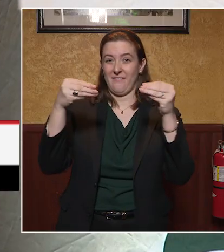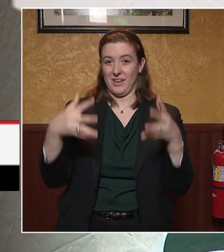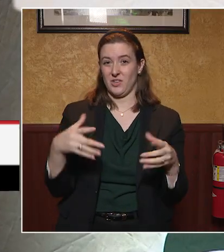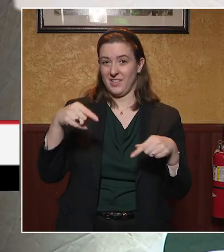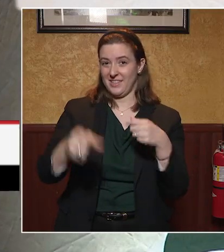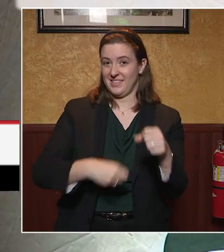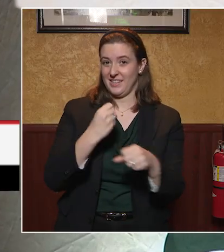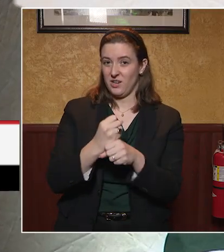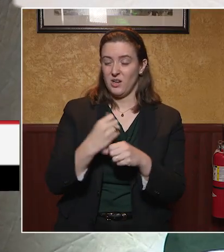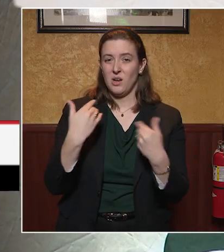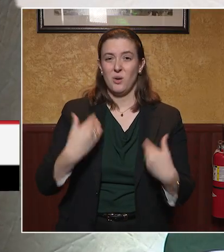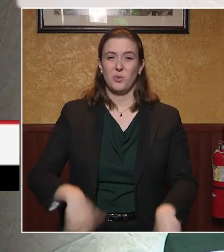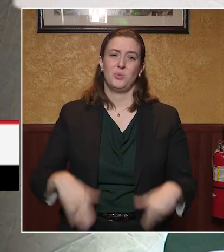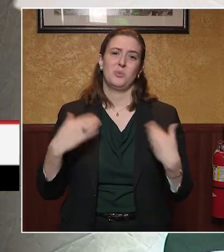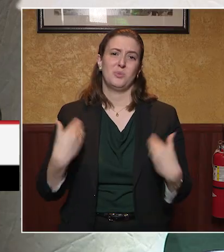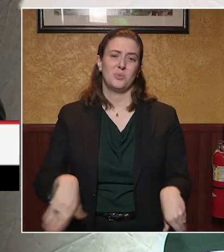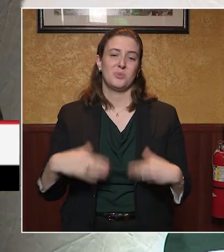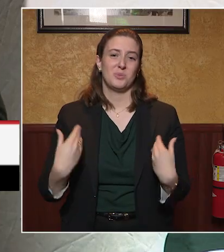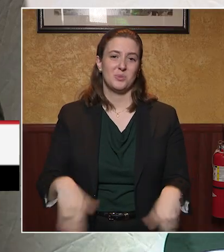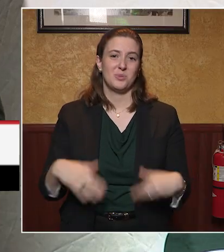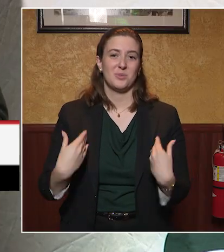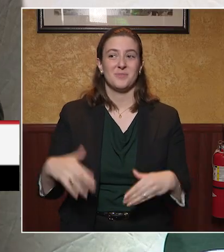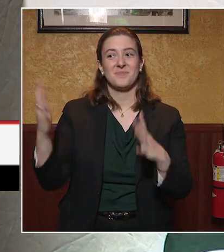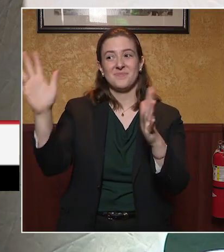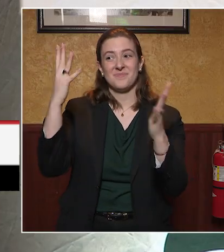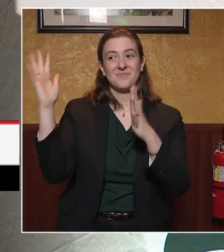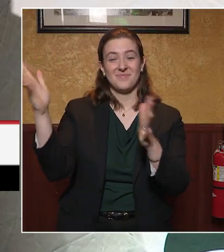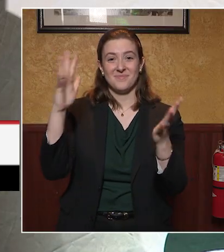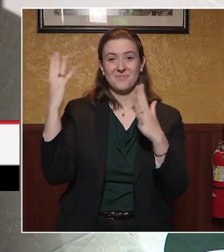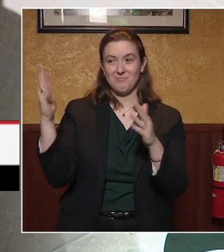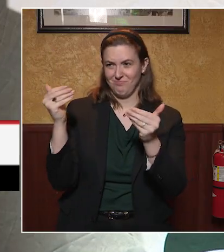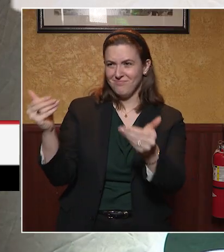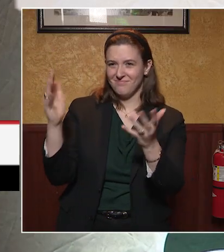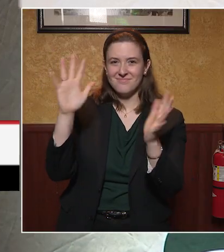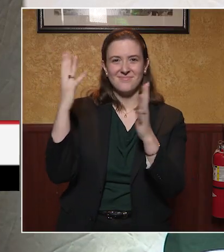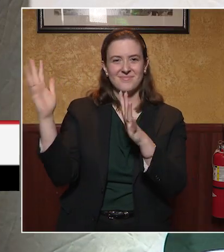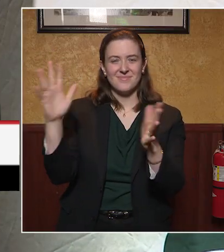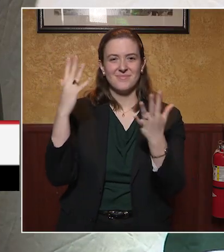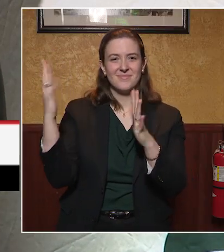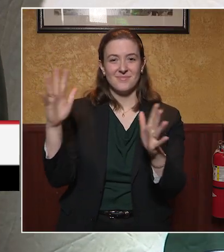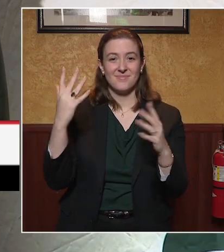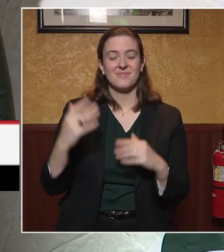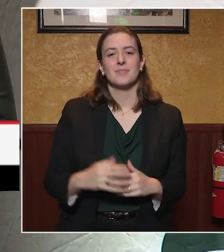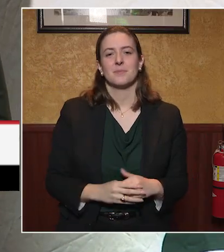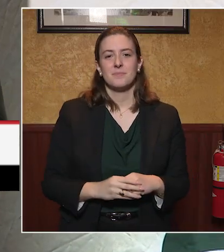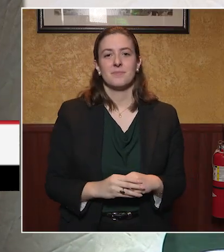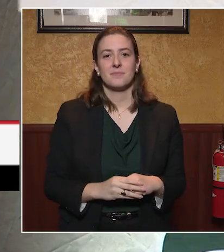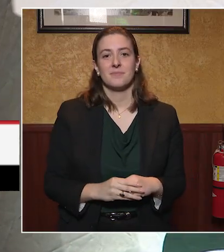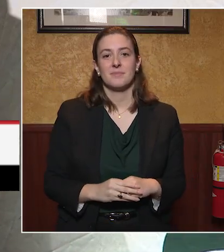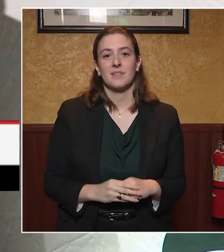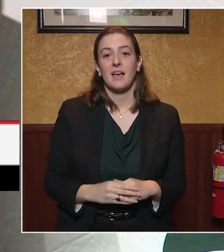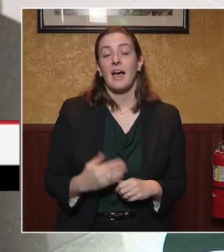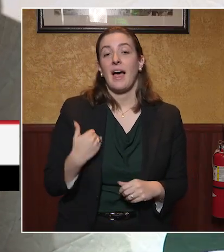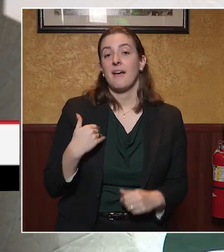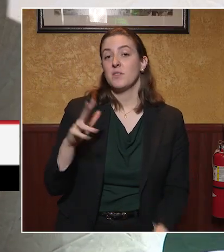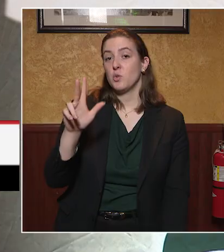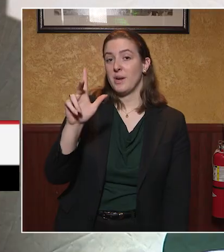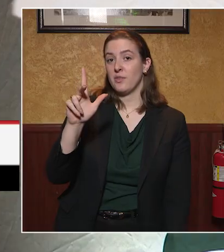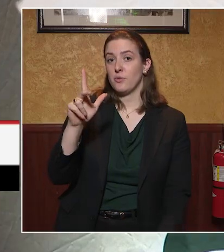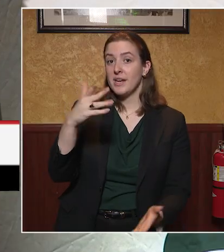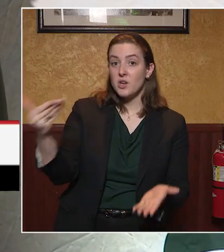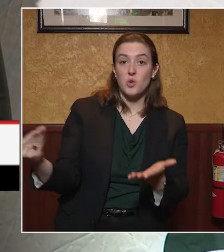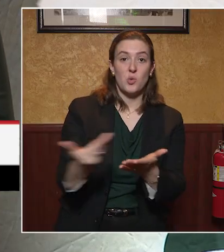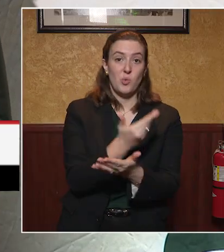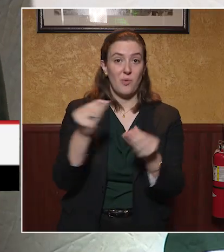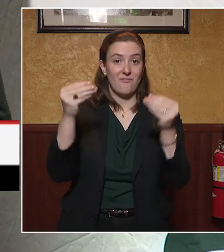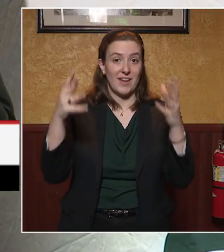a round of applause. The biggest single group of vendors we've had yet in the 21-year history. We have 23 brand new vendors